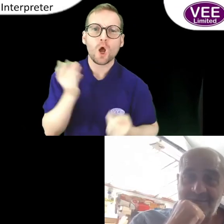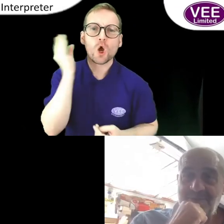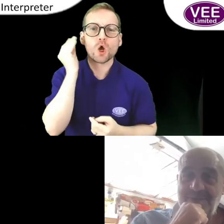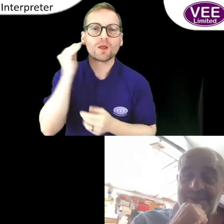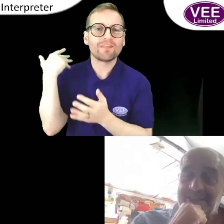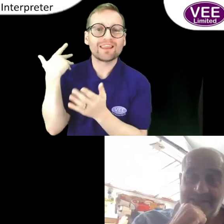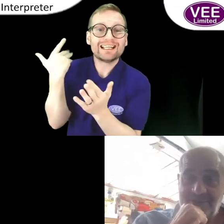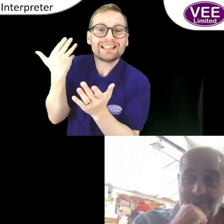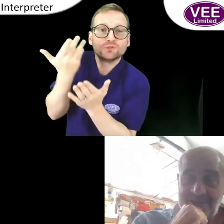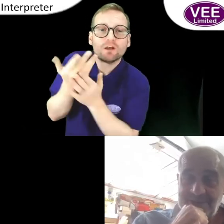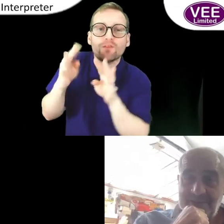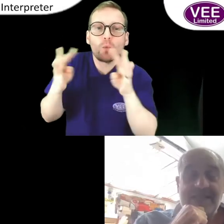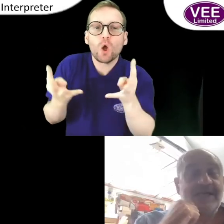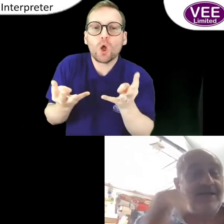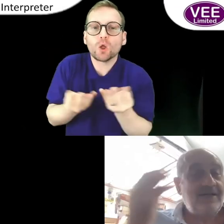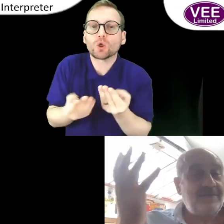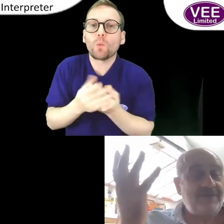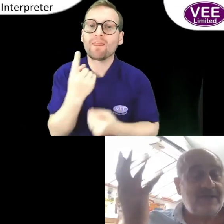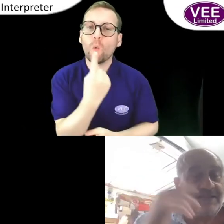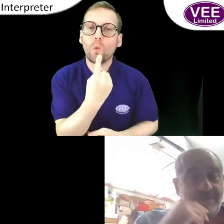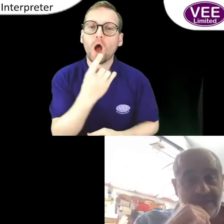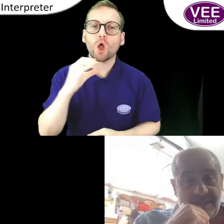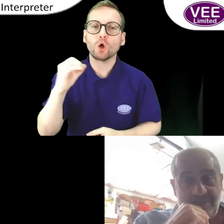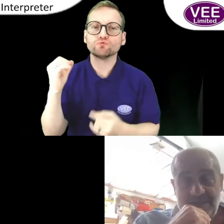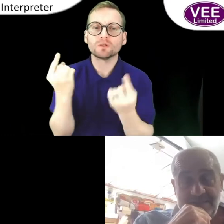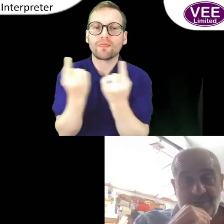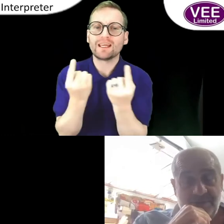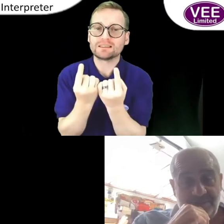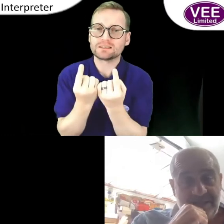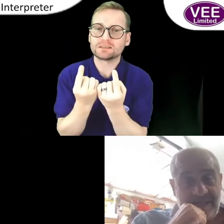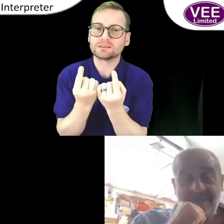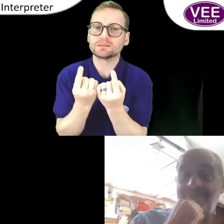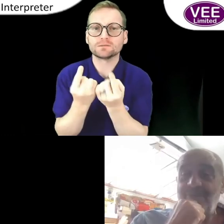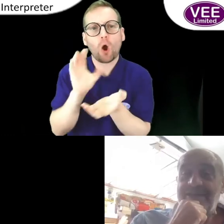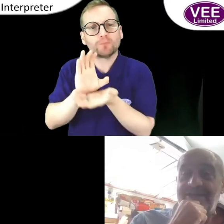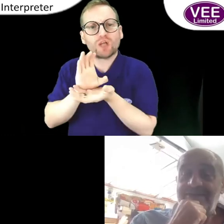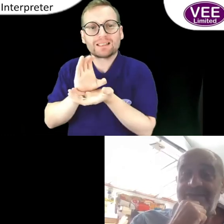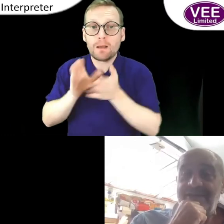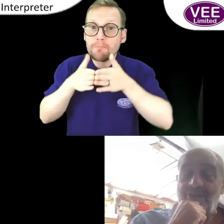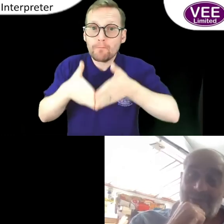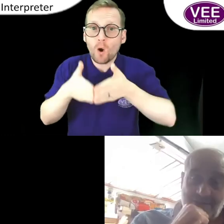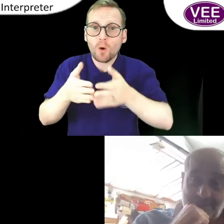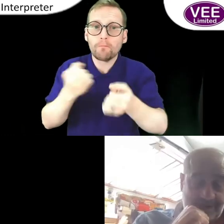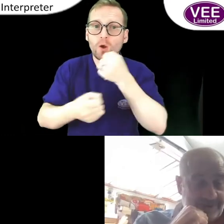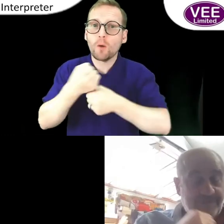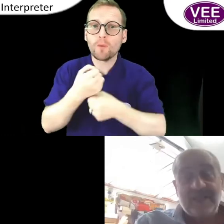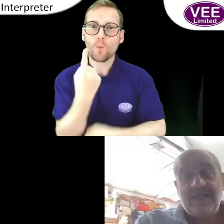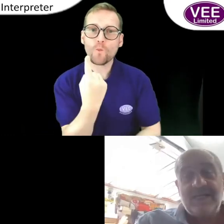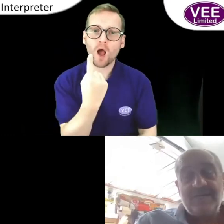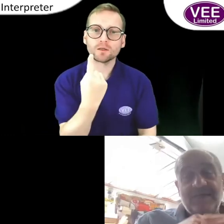History of the World in 100 Objects. That is, my boats became 101